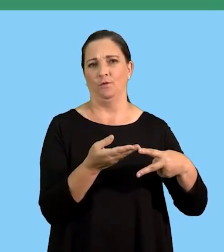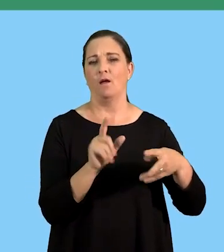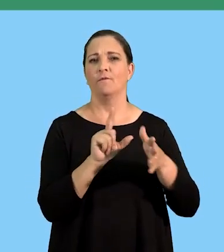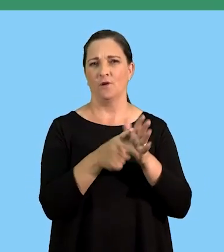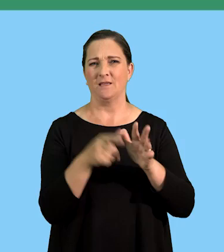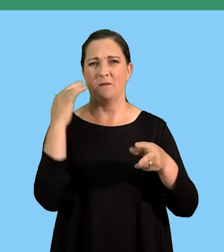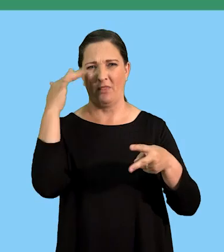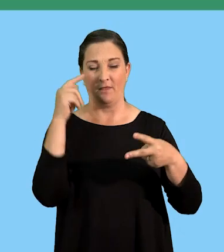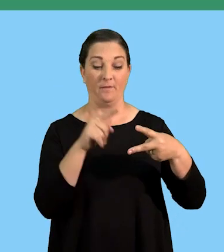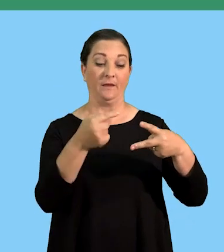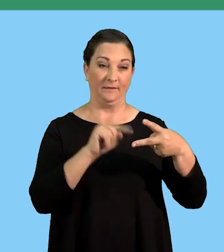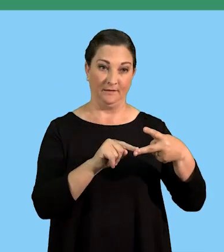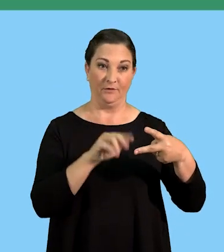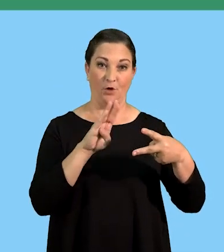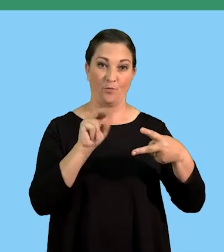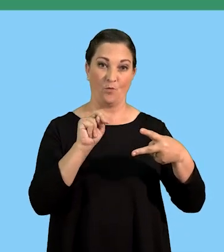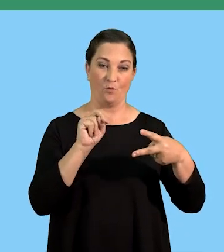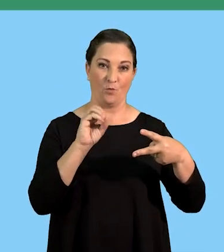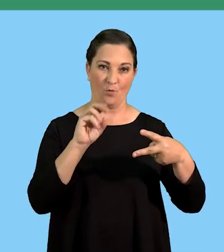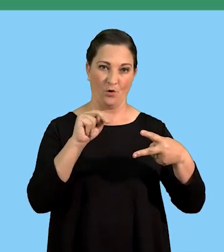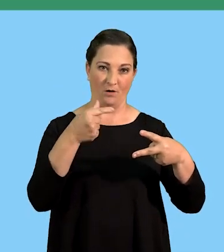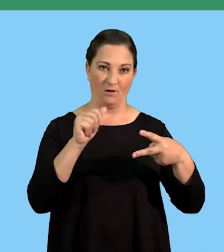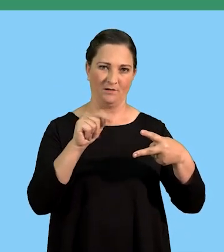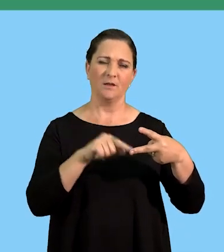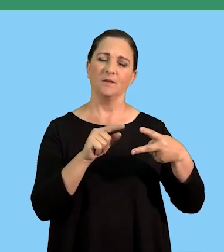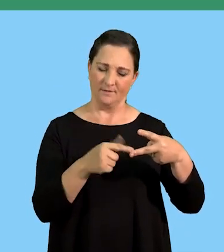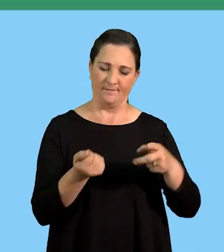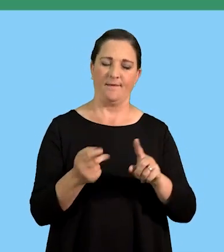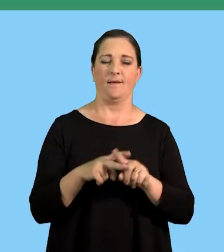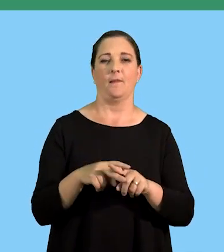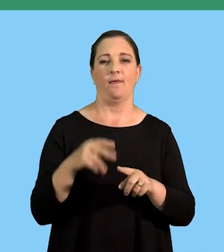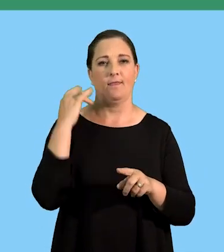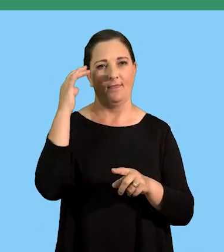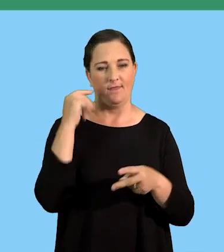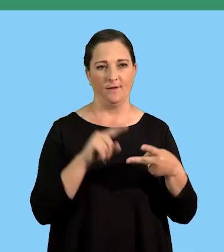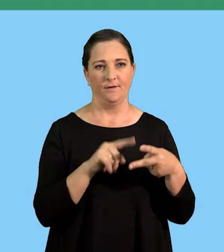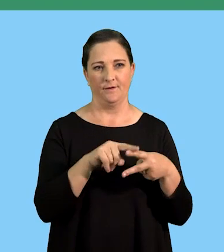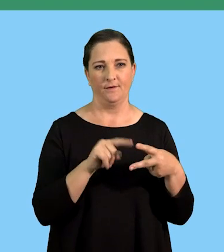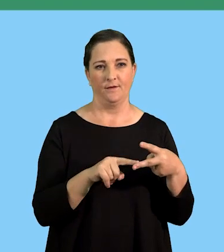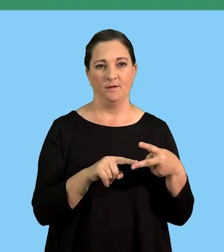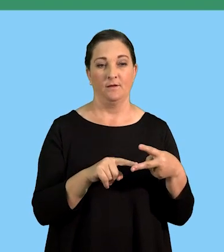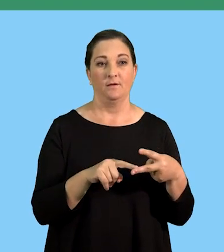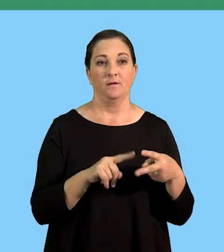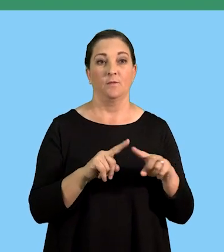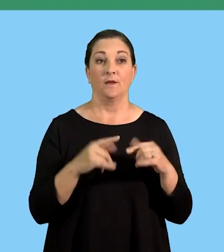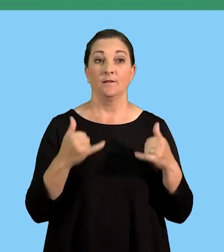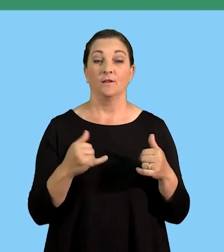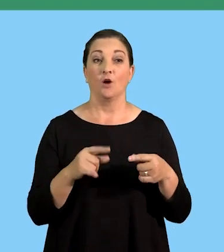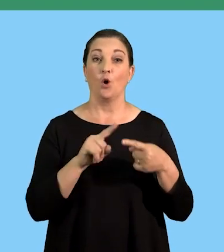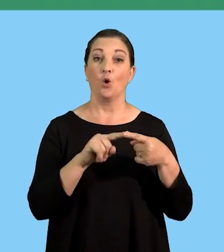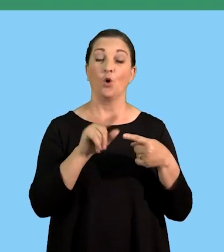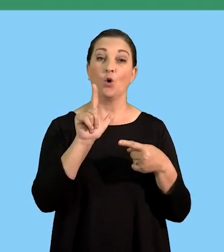also applying a particular leadership theory. Because now Lunga, we are talking about him inspiring workers to